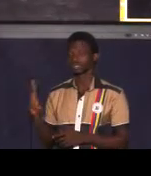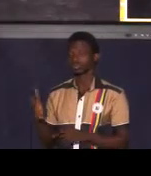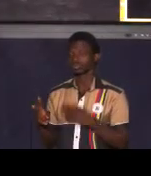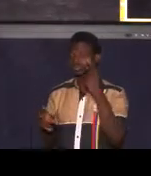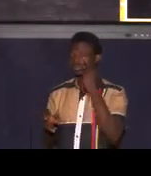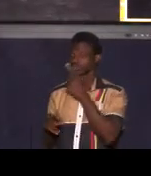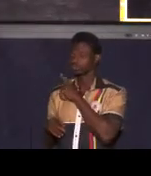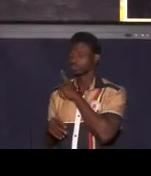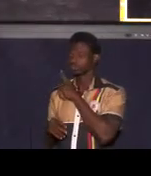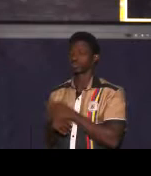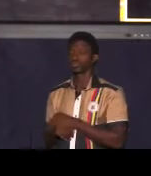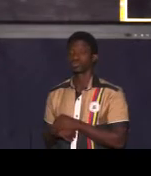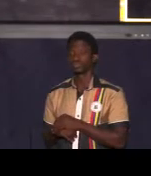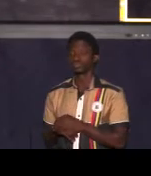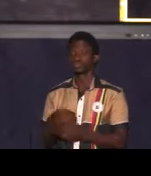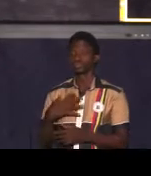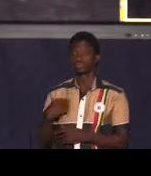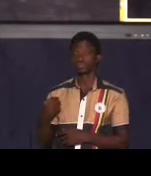2,